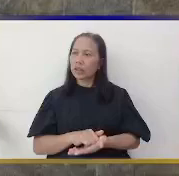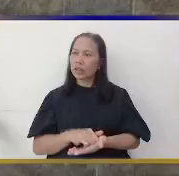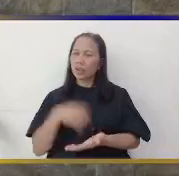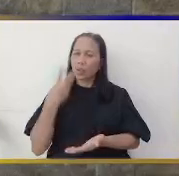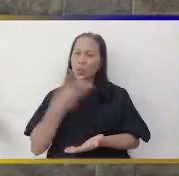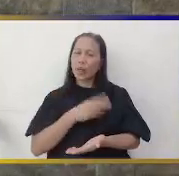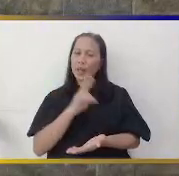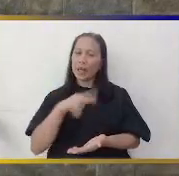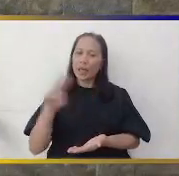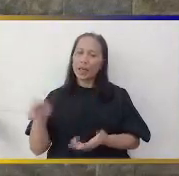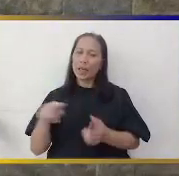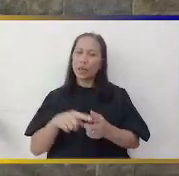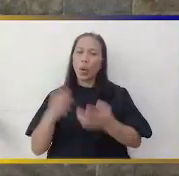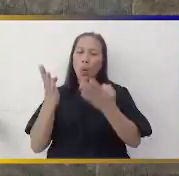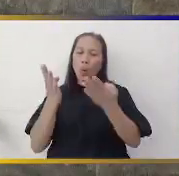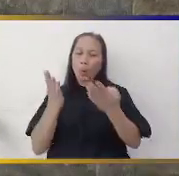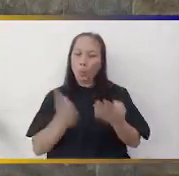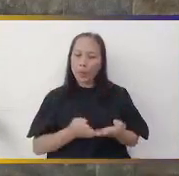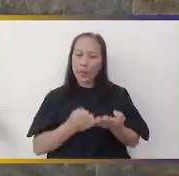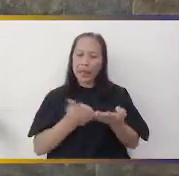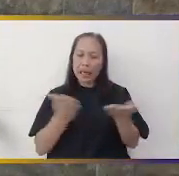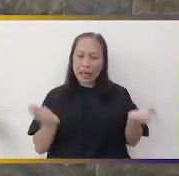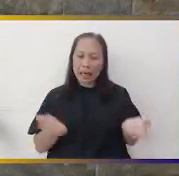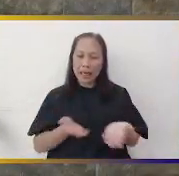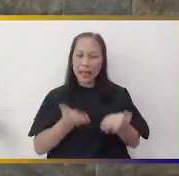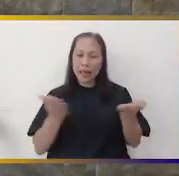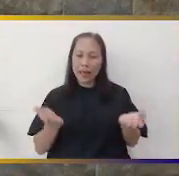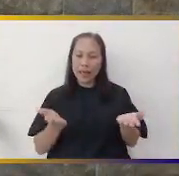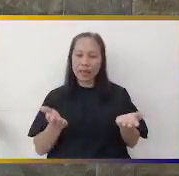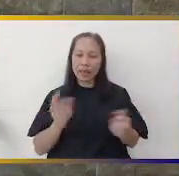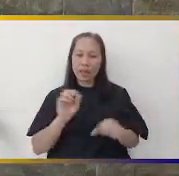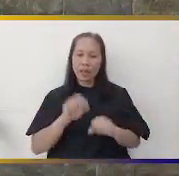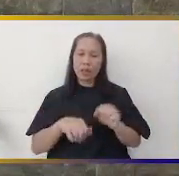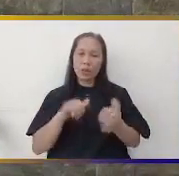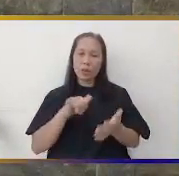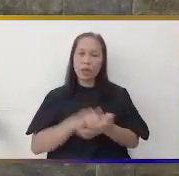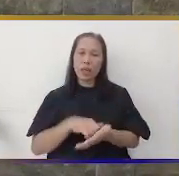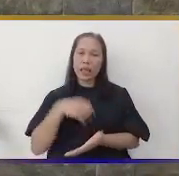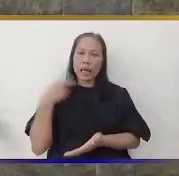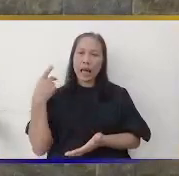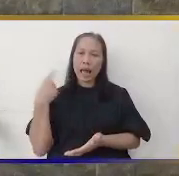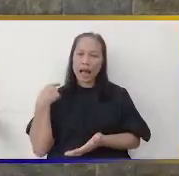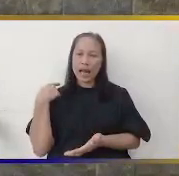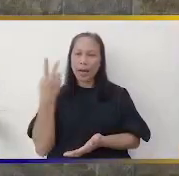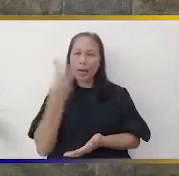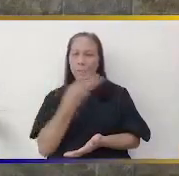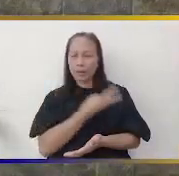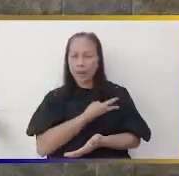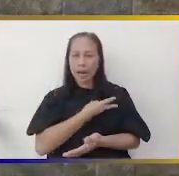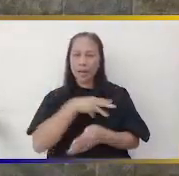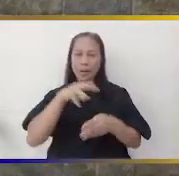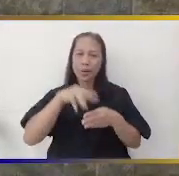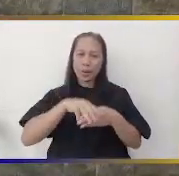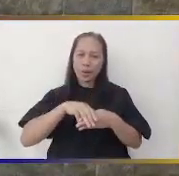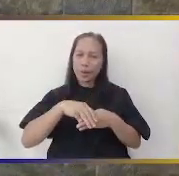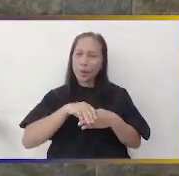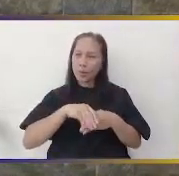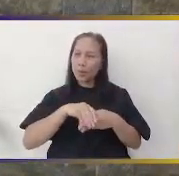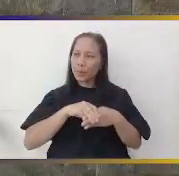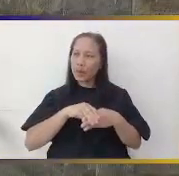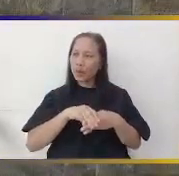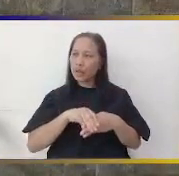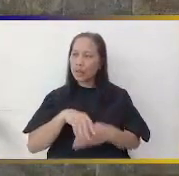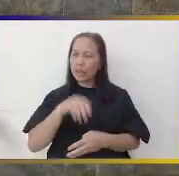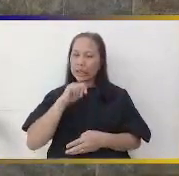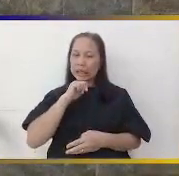kung uunawain natin to gamit ang pangunawa ng Diyos Pag tayo ay nagbibigay sa simbahan Hindi